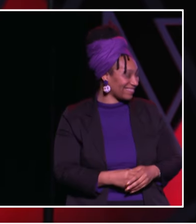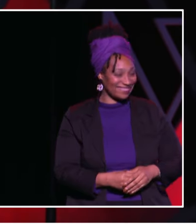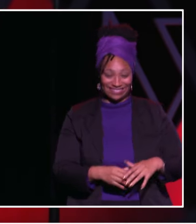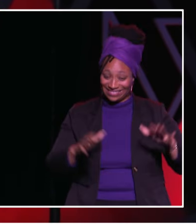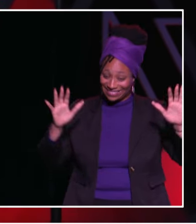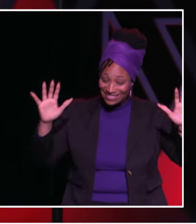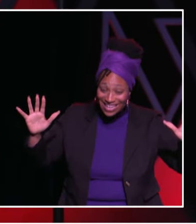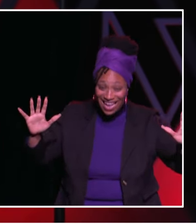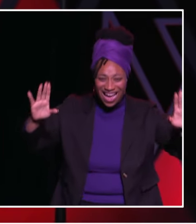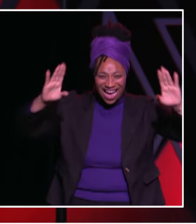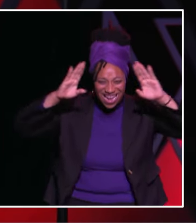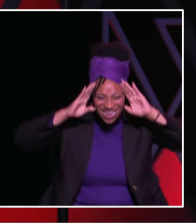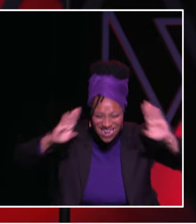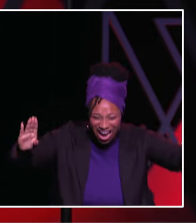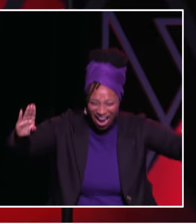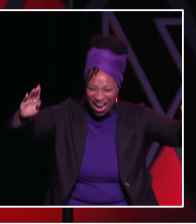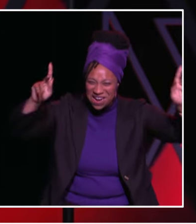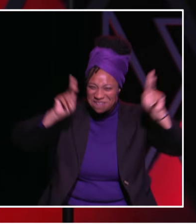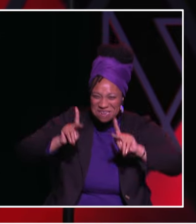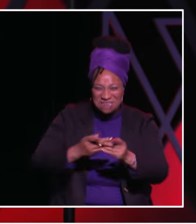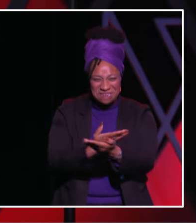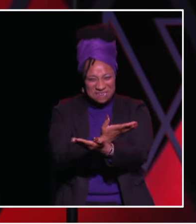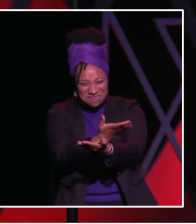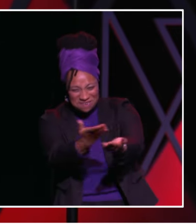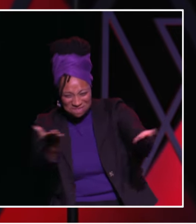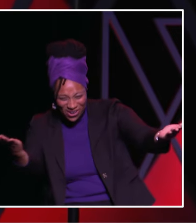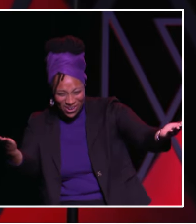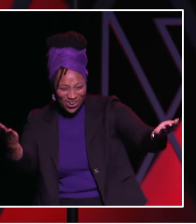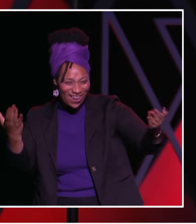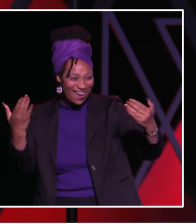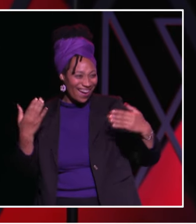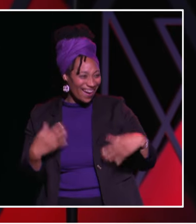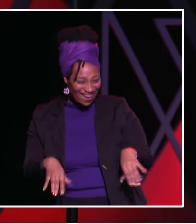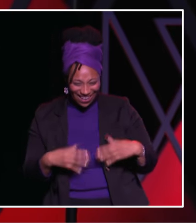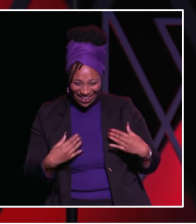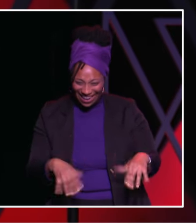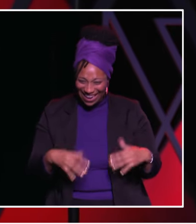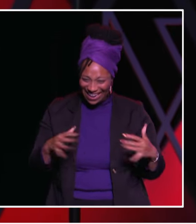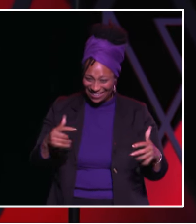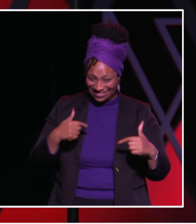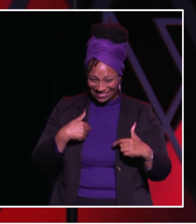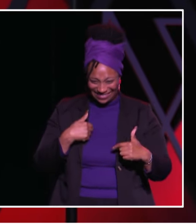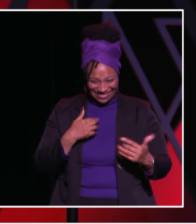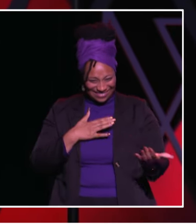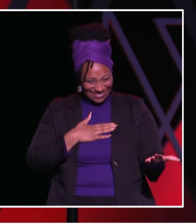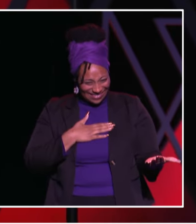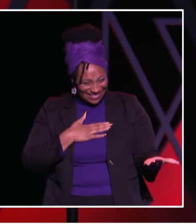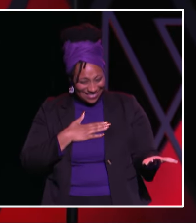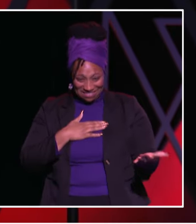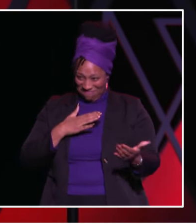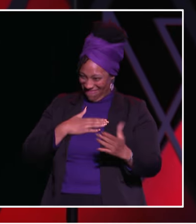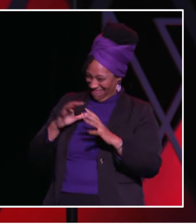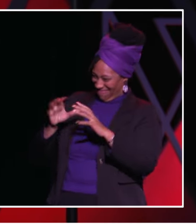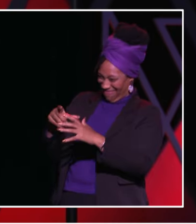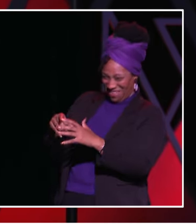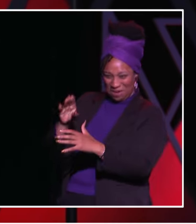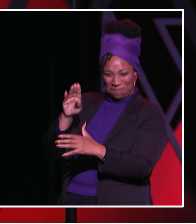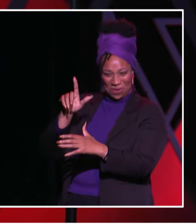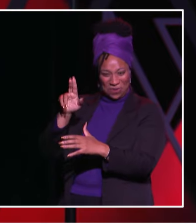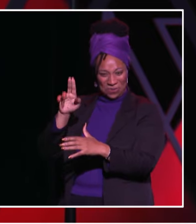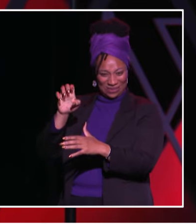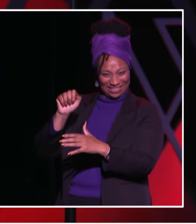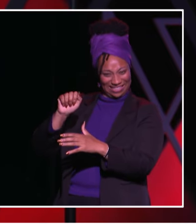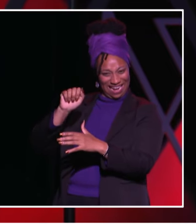Hello, people. Happy birthday, Blues Alley Jazz. My name is Harry Schnipper, and I'm the owner-operator of this